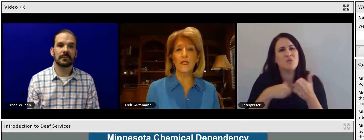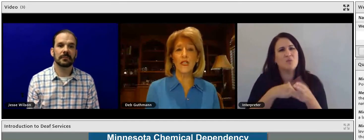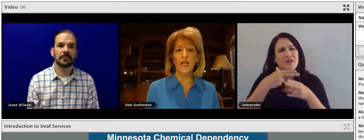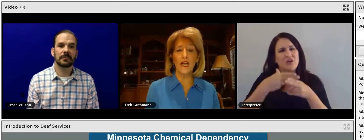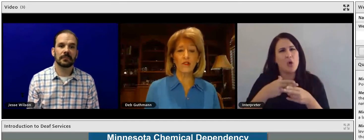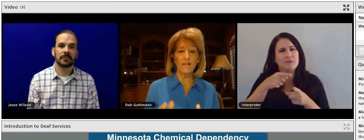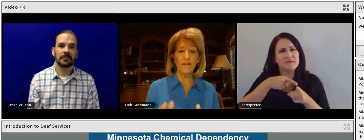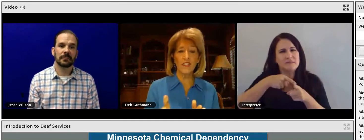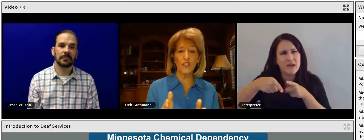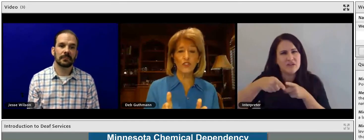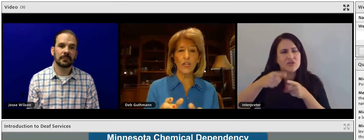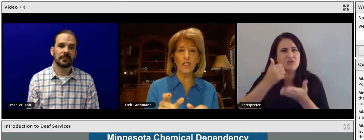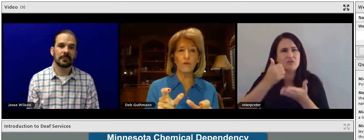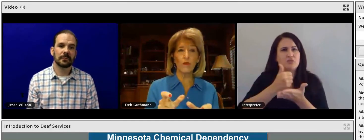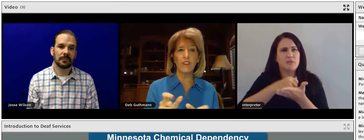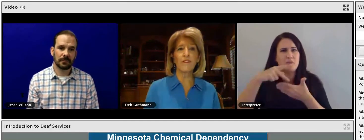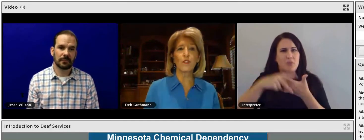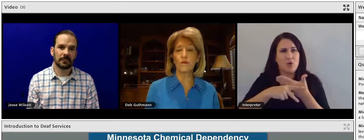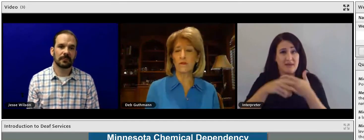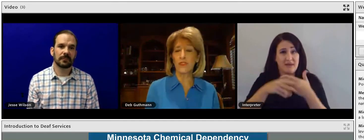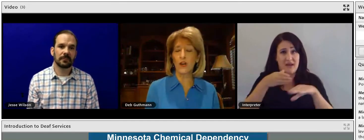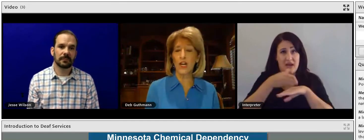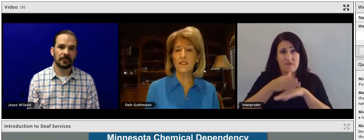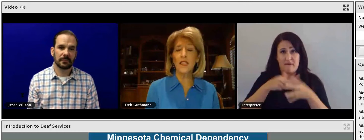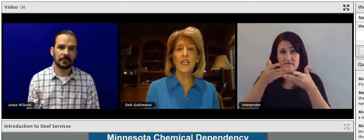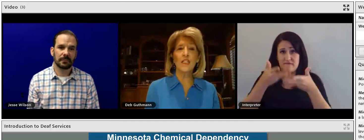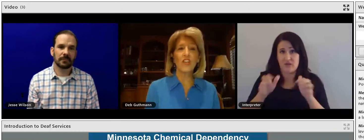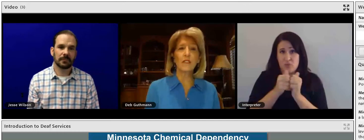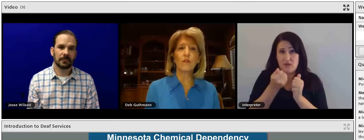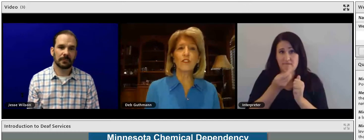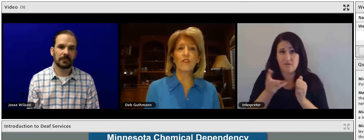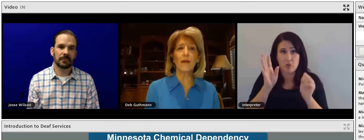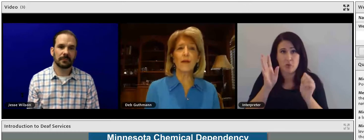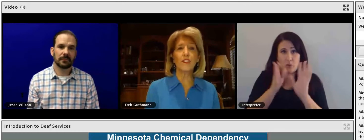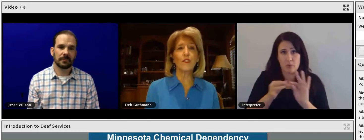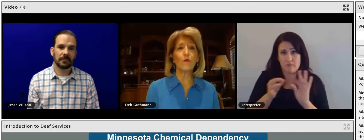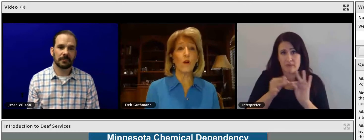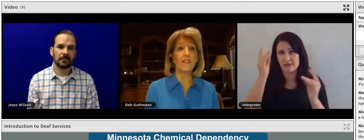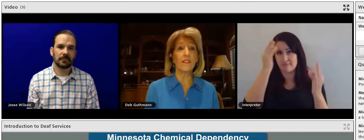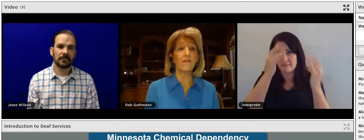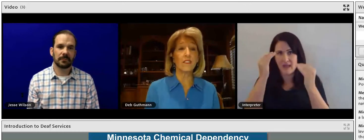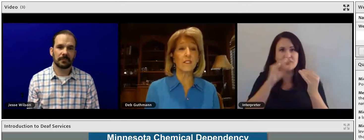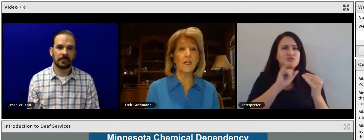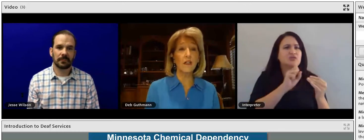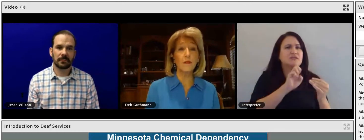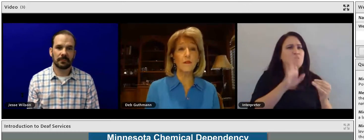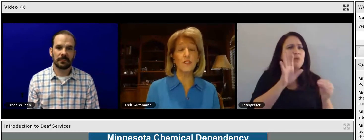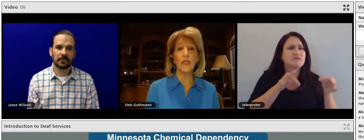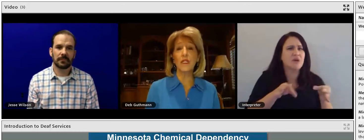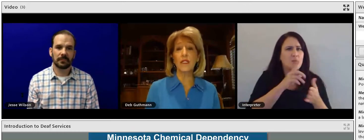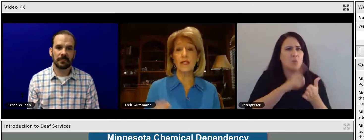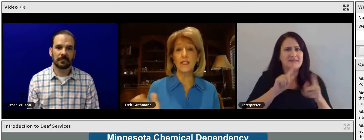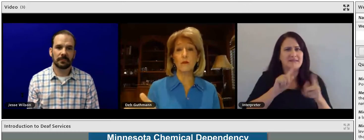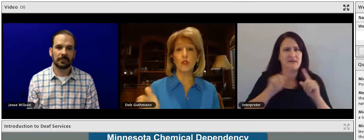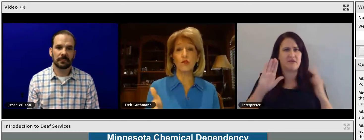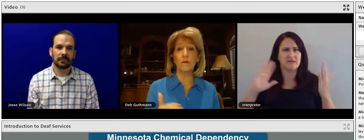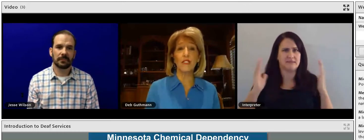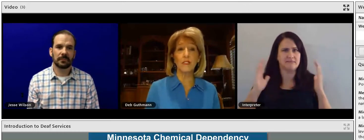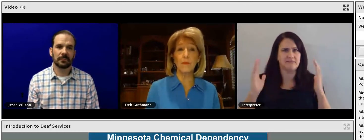specialized treatment programs, and after I finish with a few thoughts, Jesse will describe to you what the differences